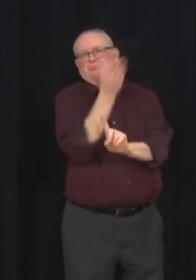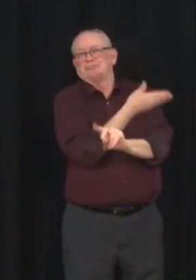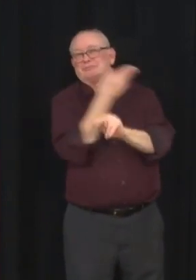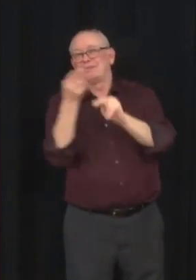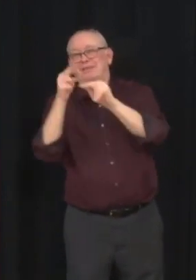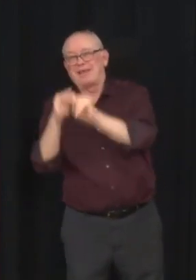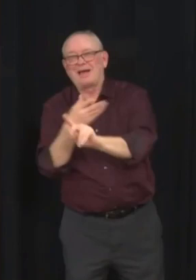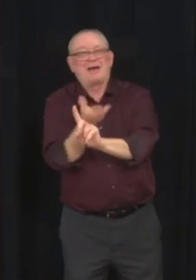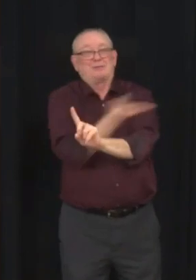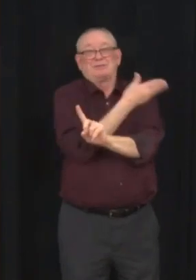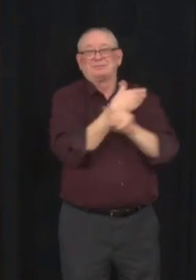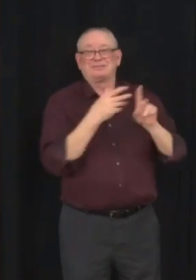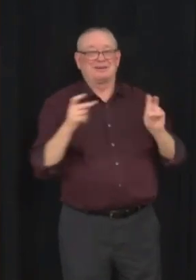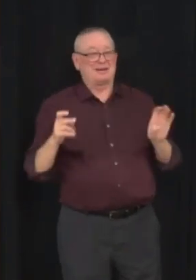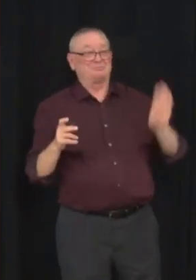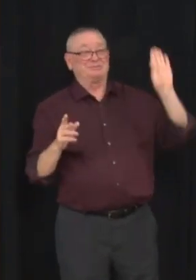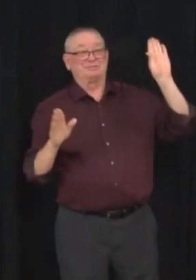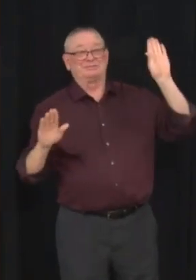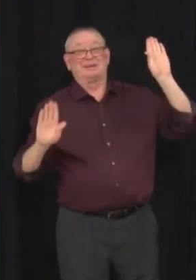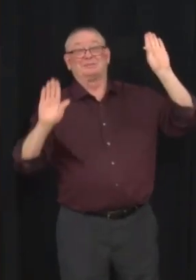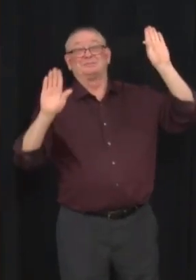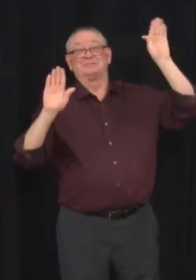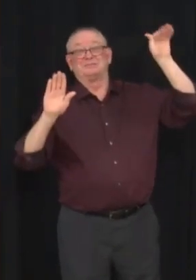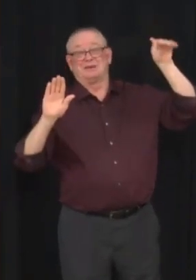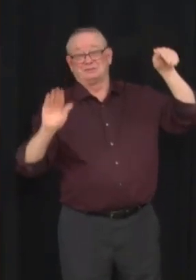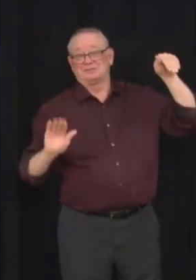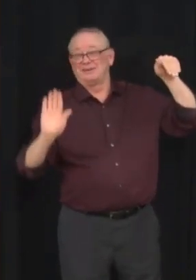to those who are working in the system on the front line,